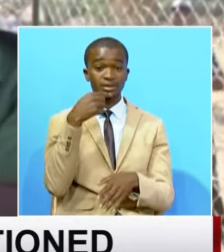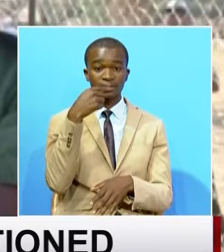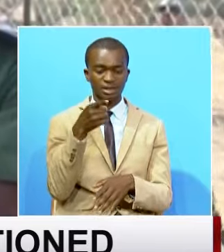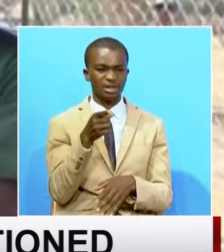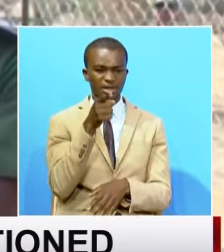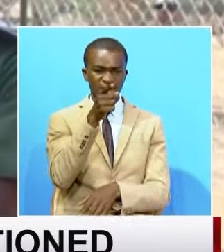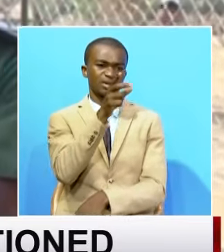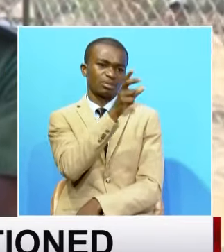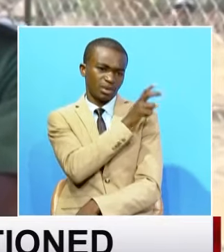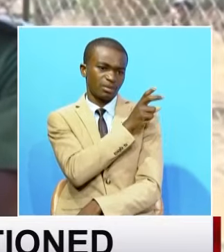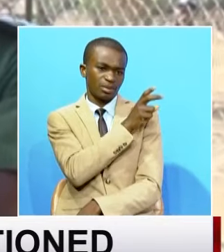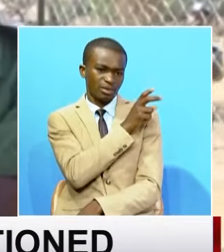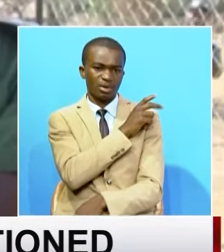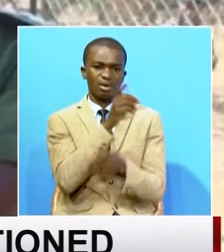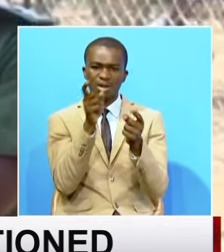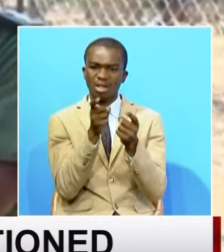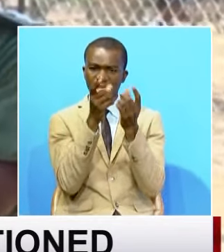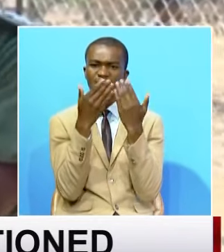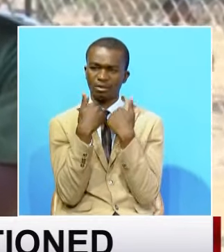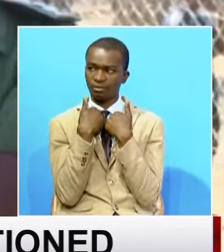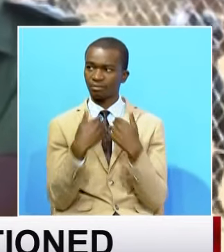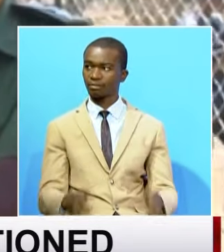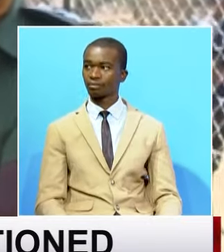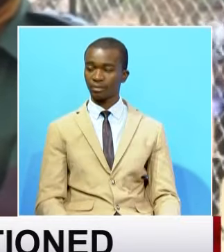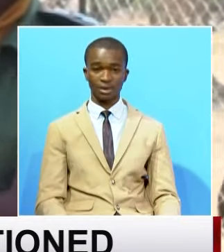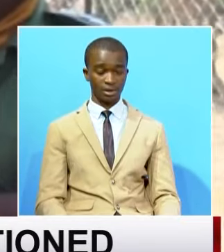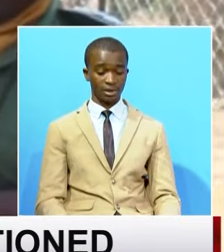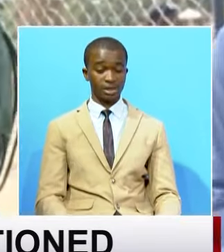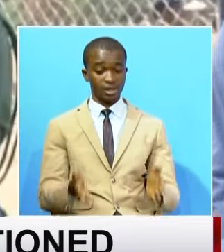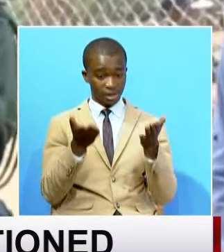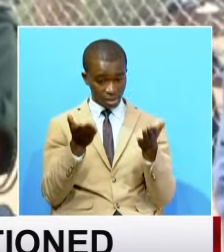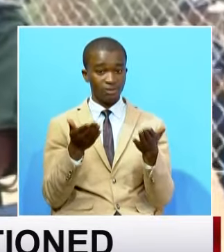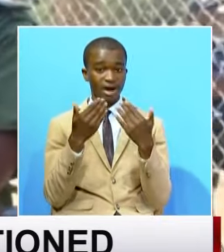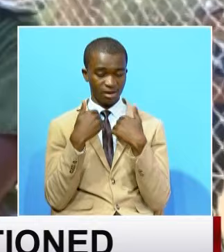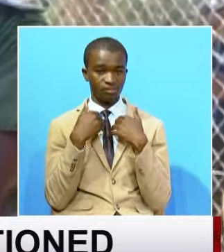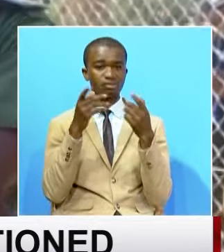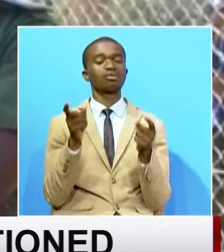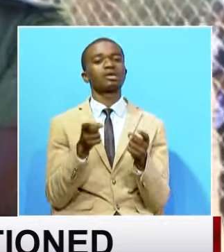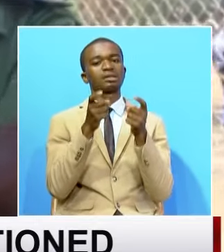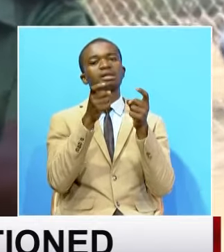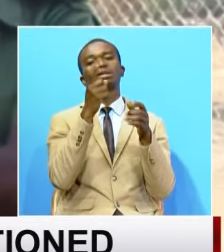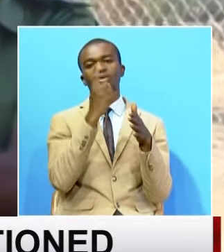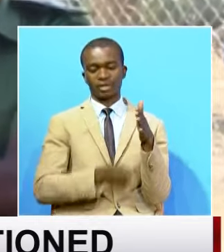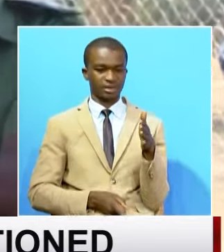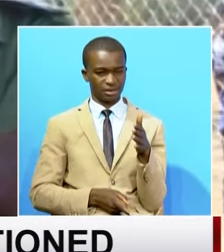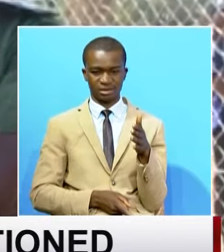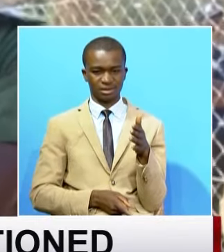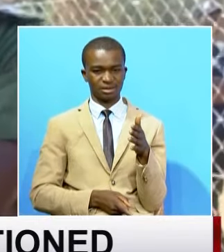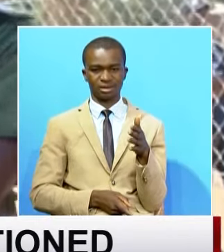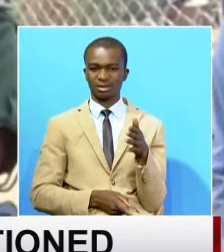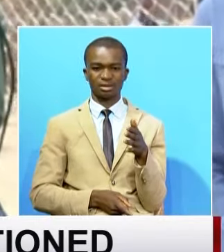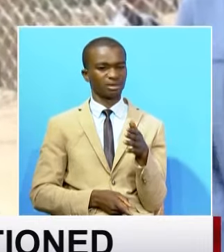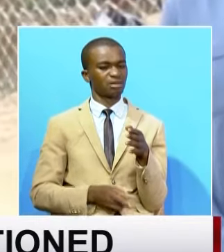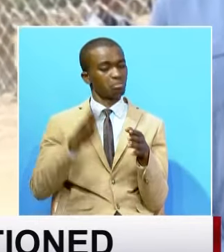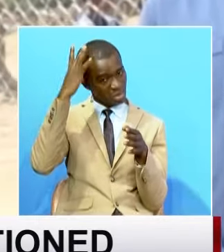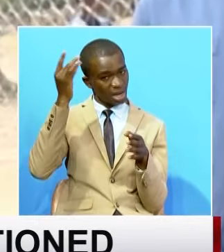challenges over criminal activities that have been in this area. So the coming on of this police post will really